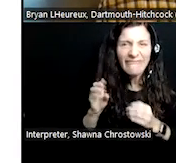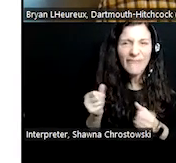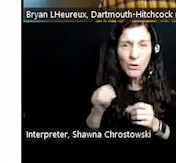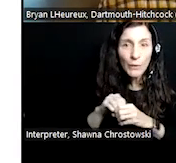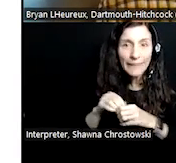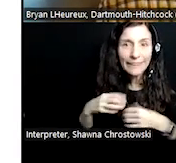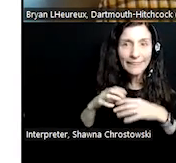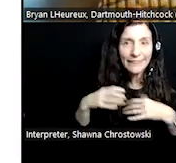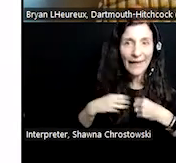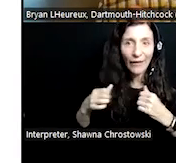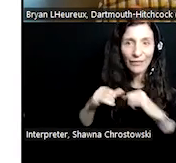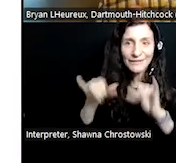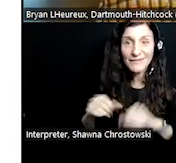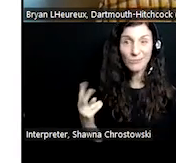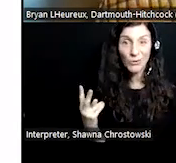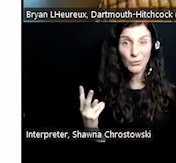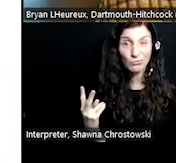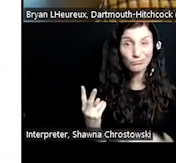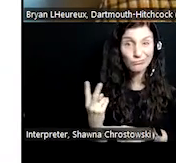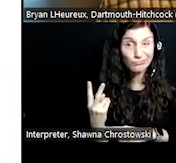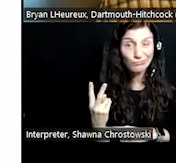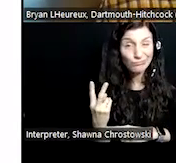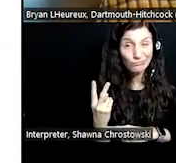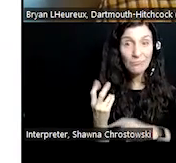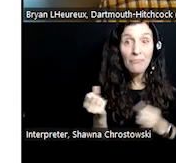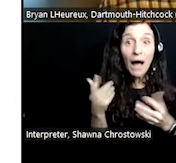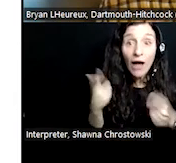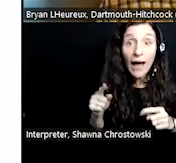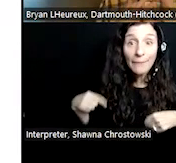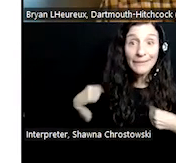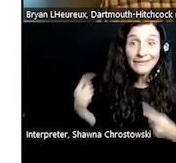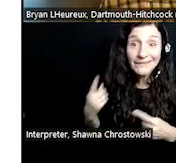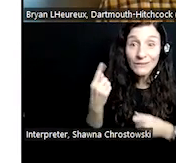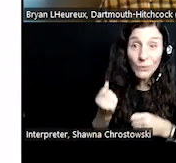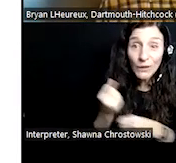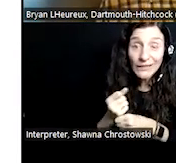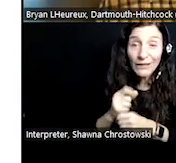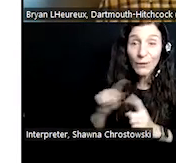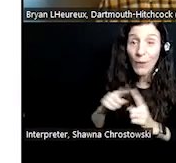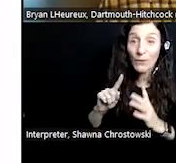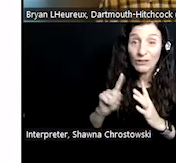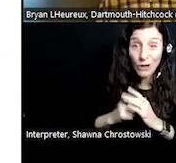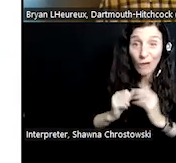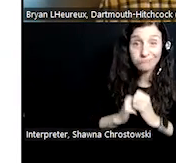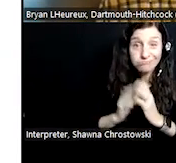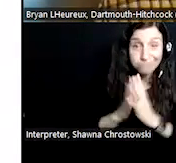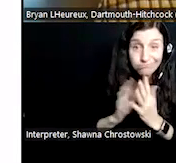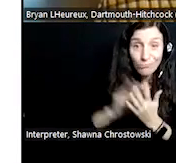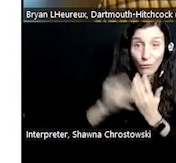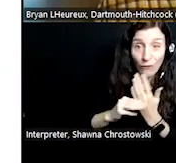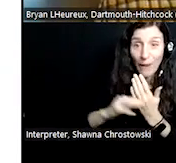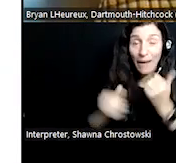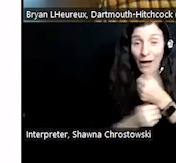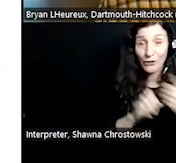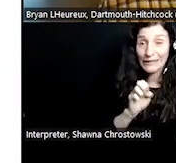had 2 at the time, but a lot has happened in the years since we first stood up that program in the emergency department. I'm